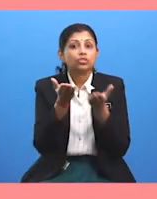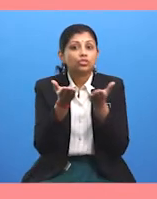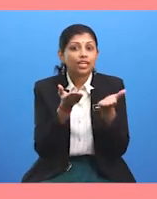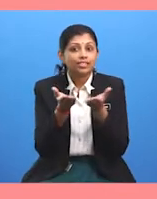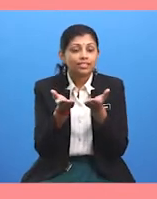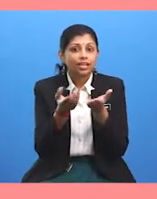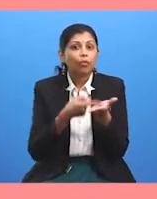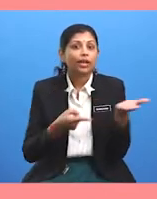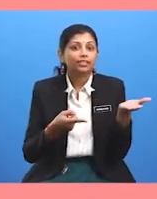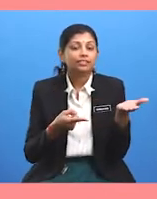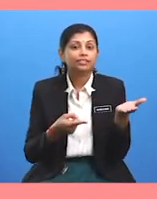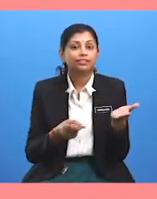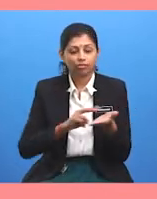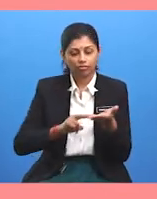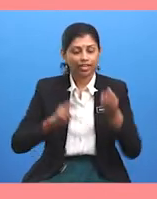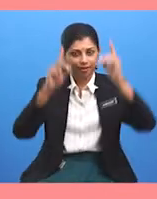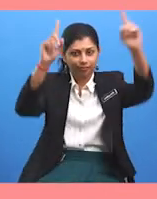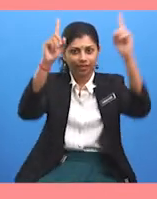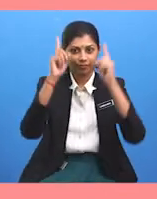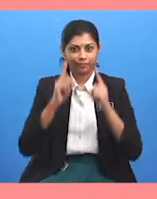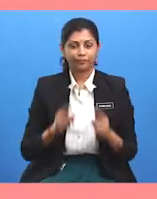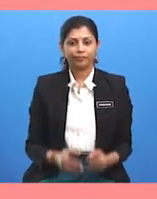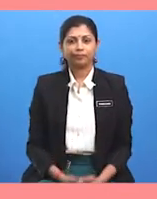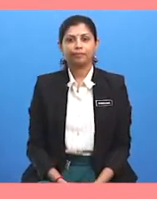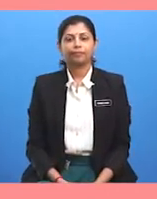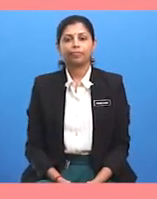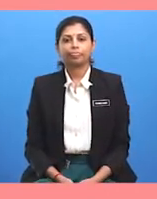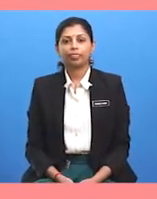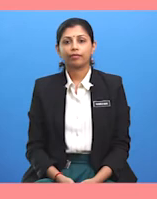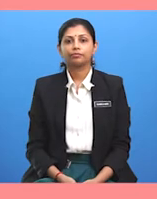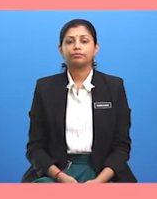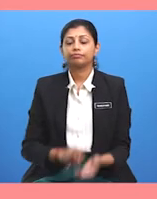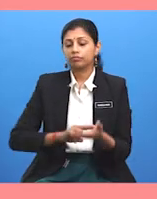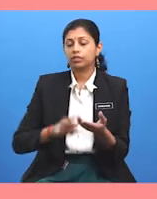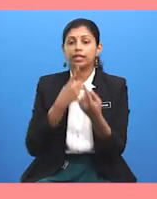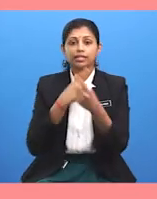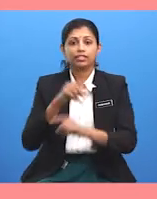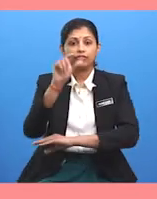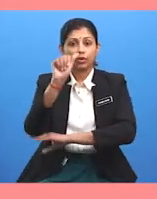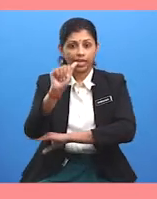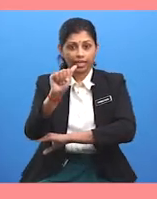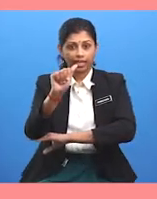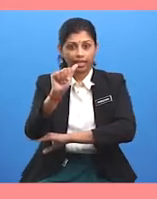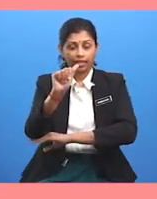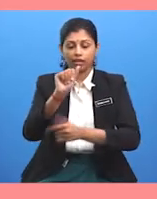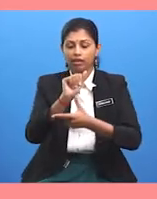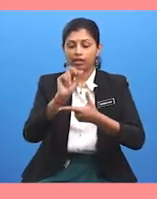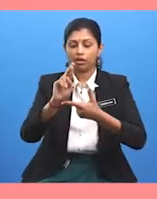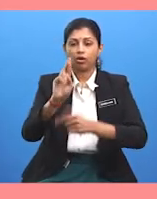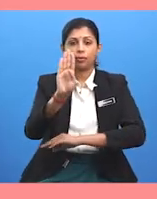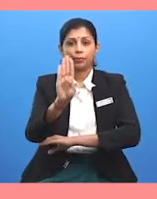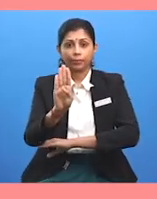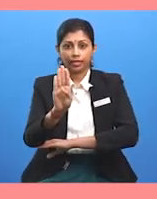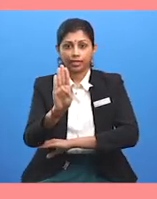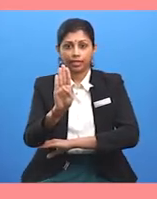a successful person, one needs to be A. A child prodigy, or B.